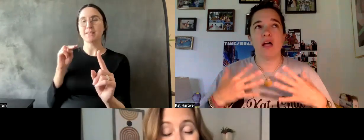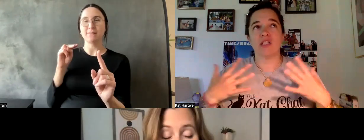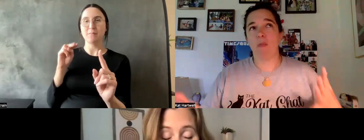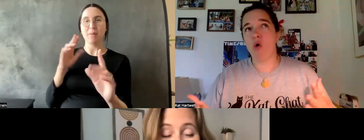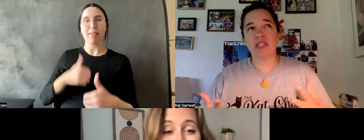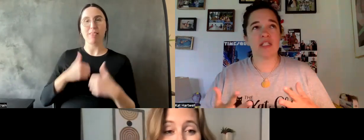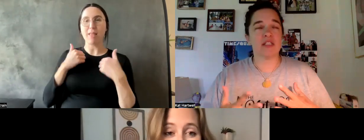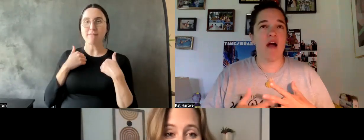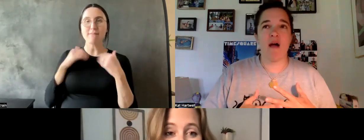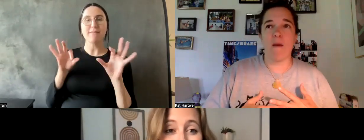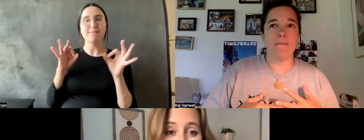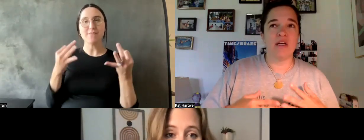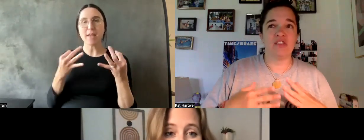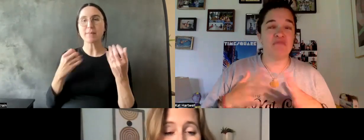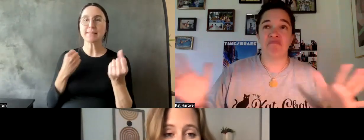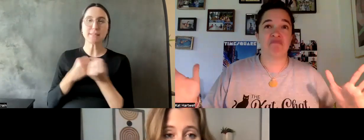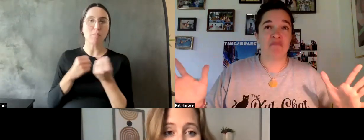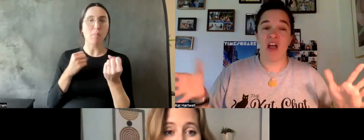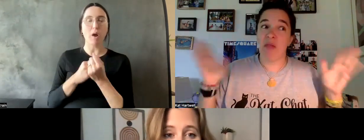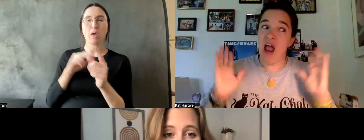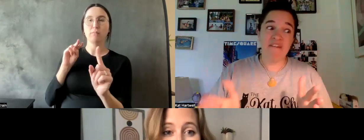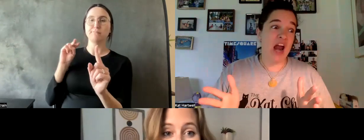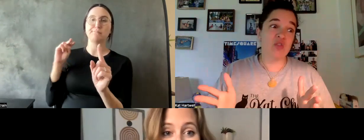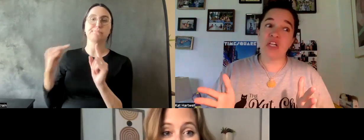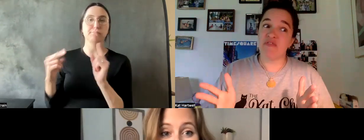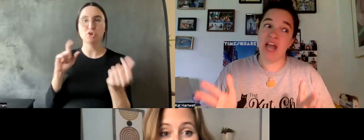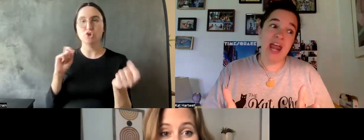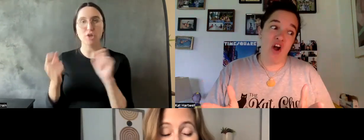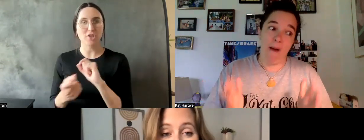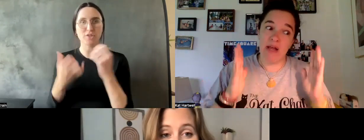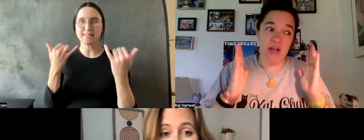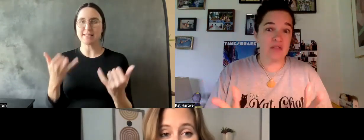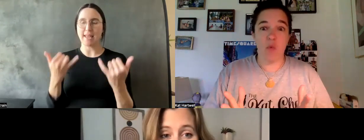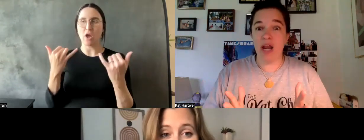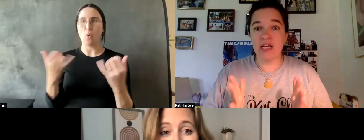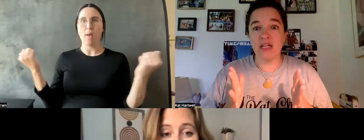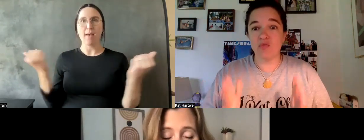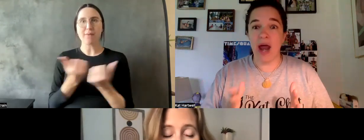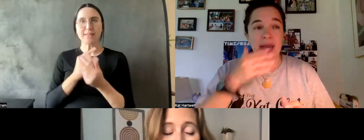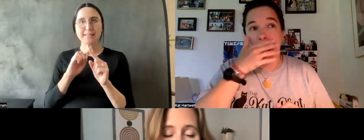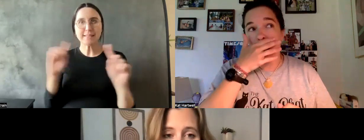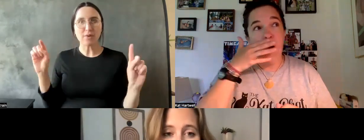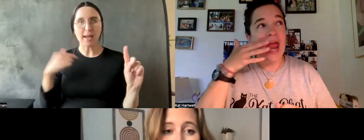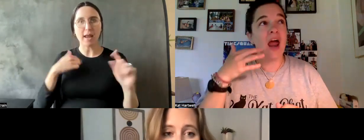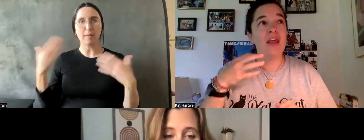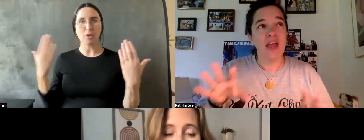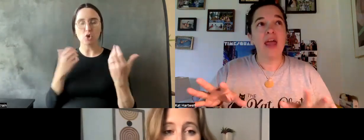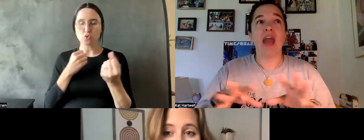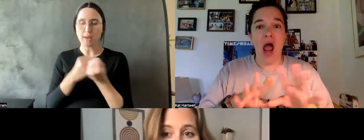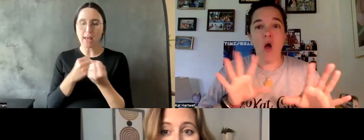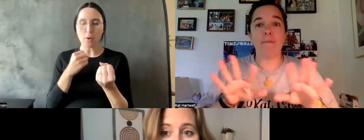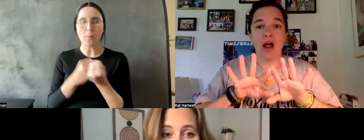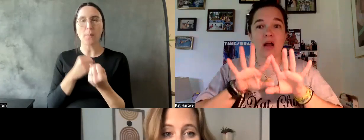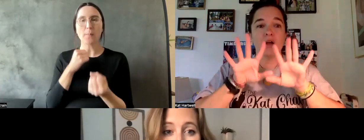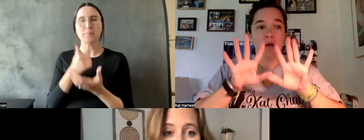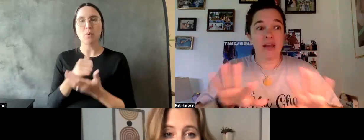family, support system. Just, now I've got to do this for Taylor. I mean, that's what it is right now. And